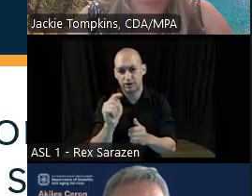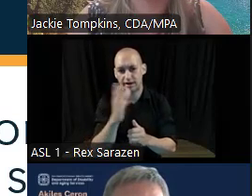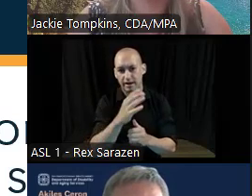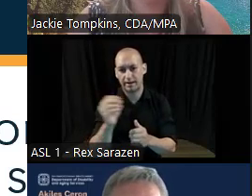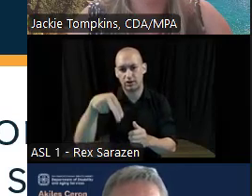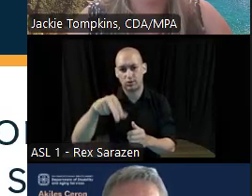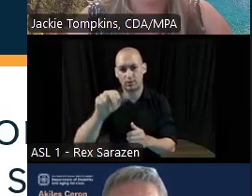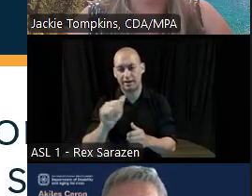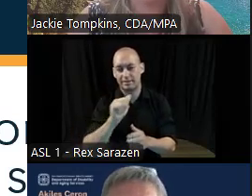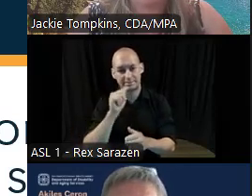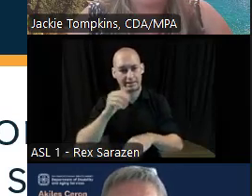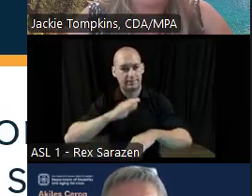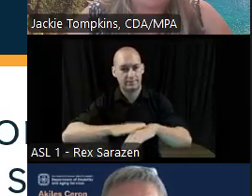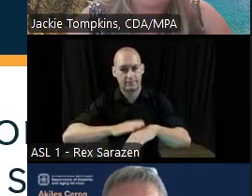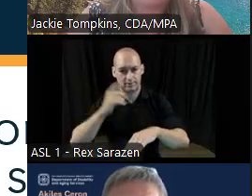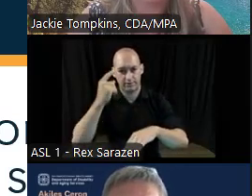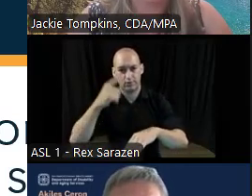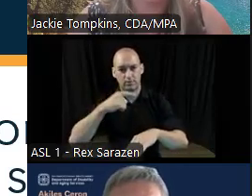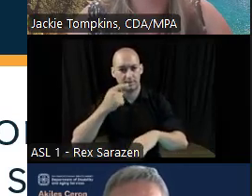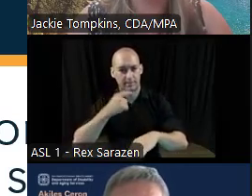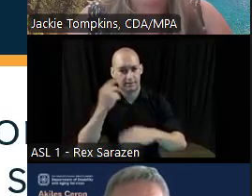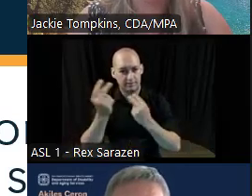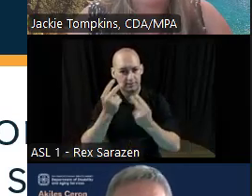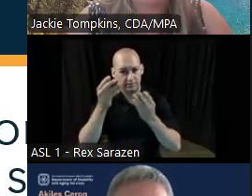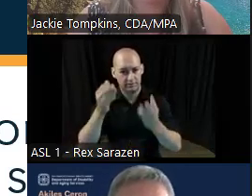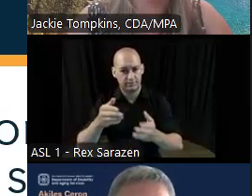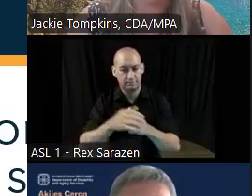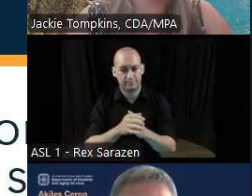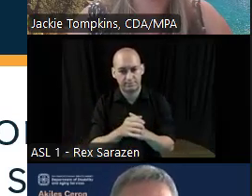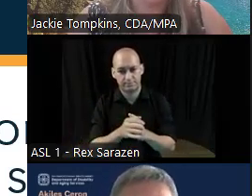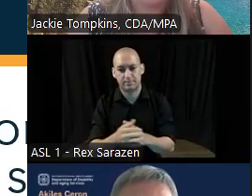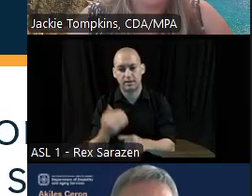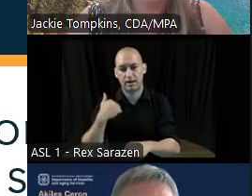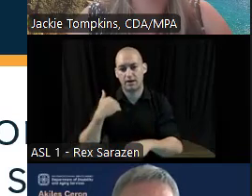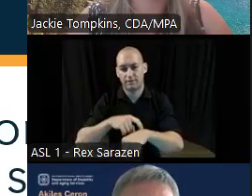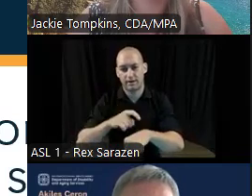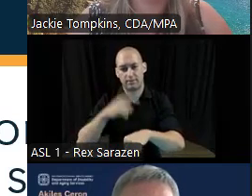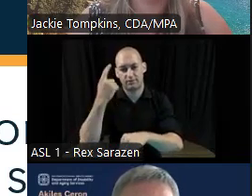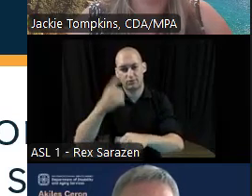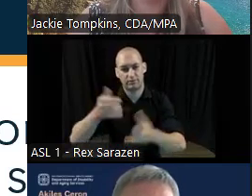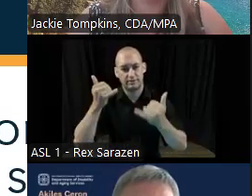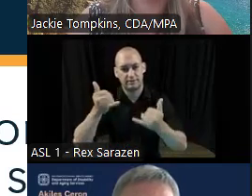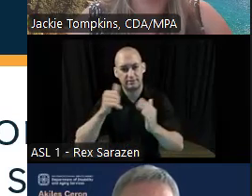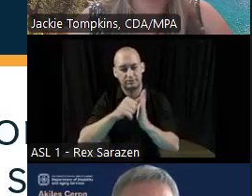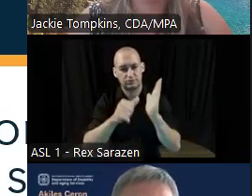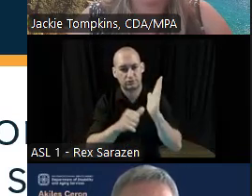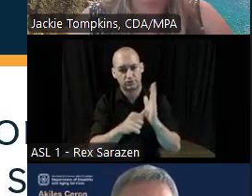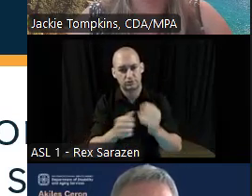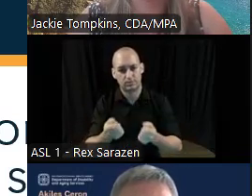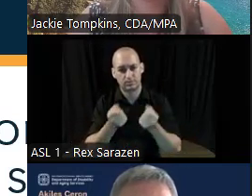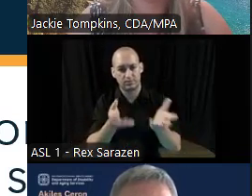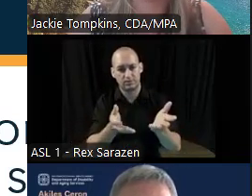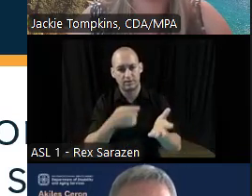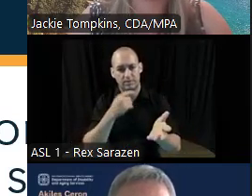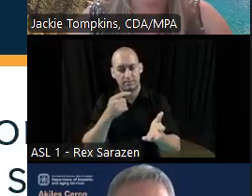not enabled for public attendees. We have time on today's agenda to provide for public